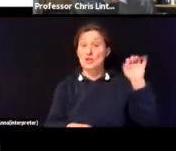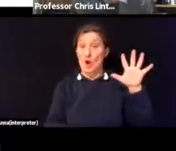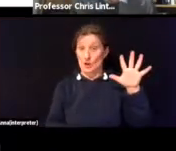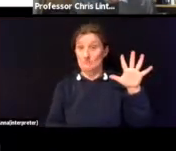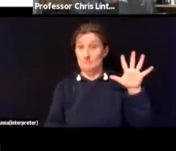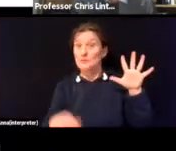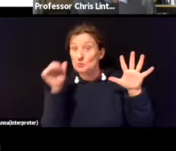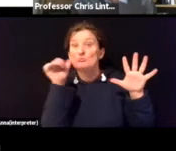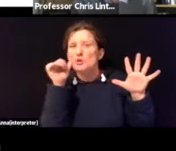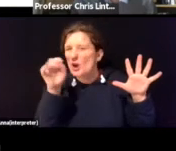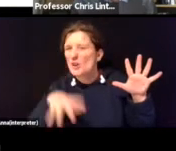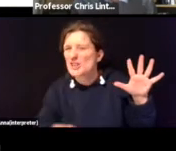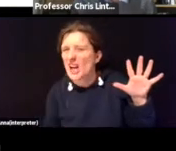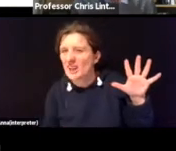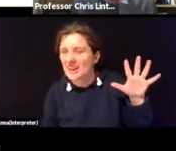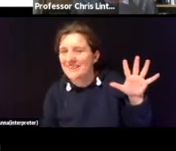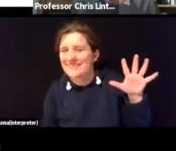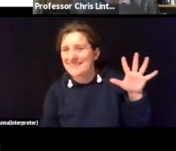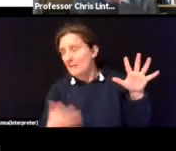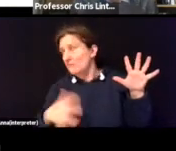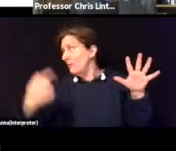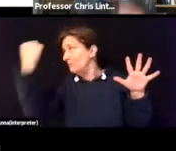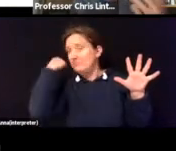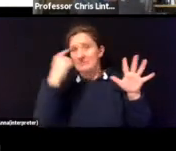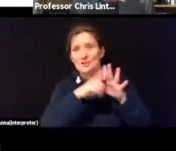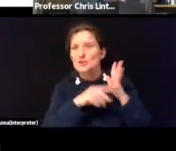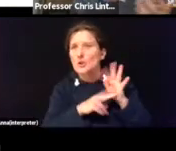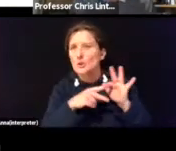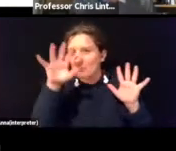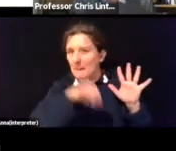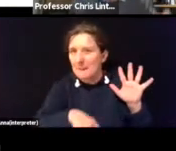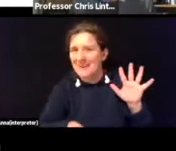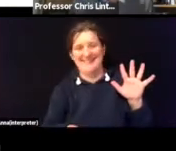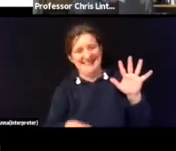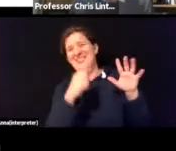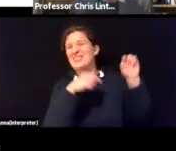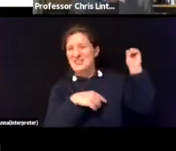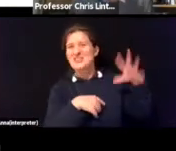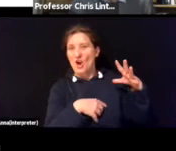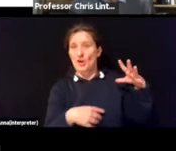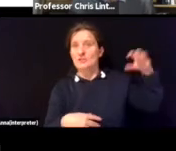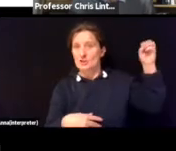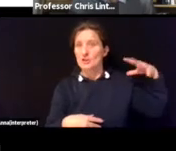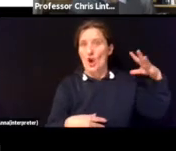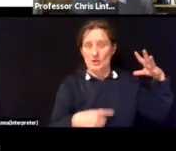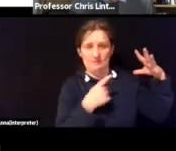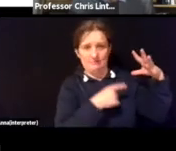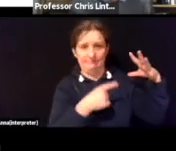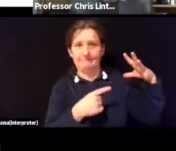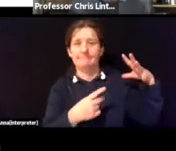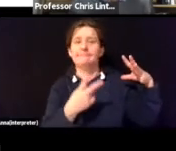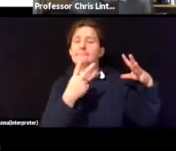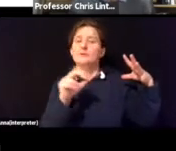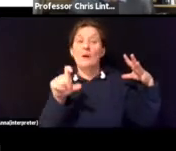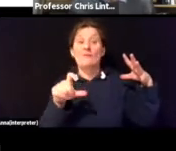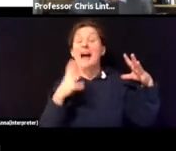the sun from, June. But this is the sun on a particular day in 2012 when Venus happened to